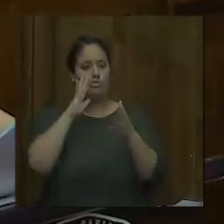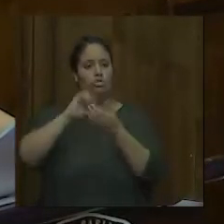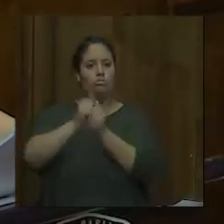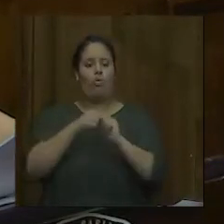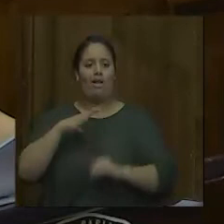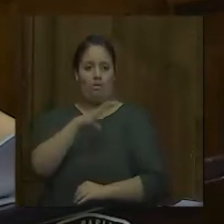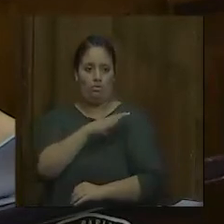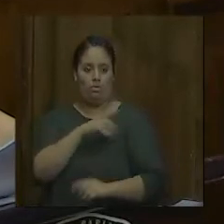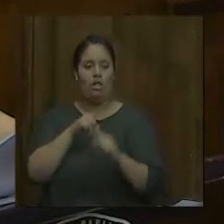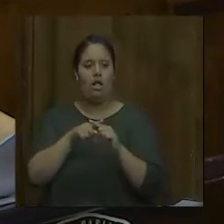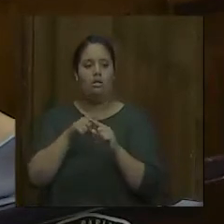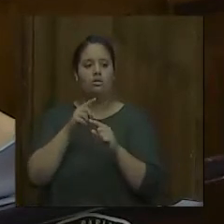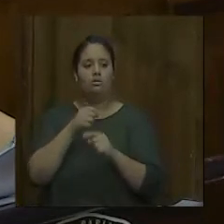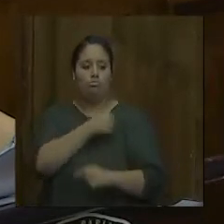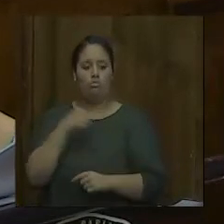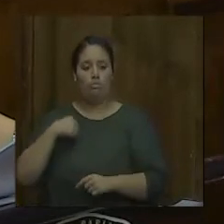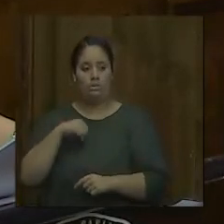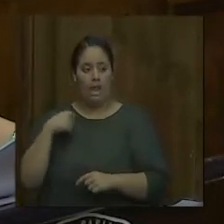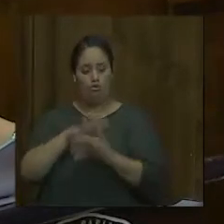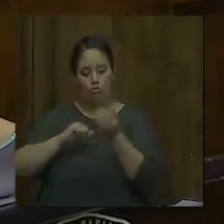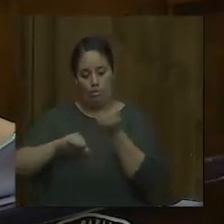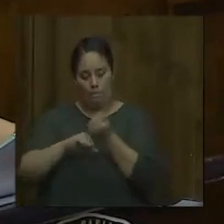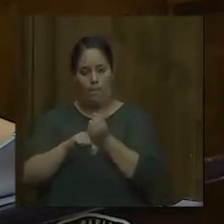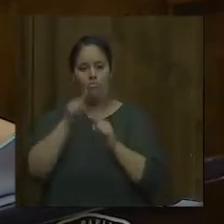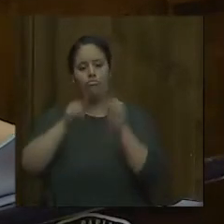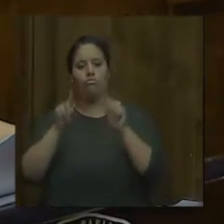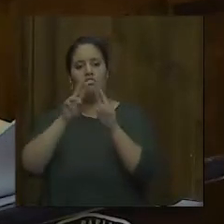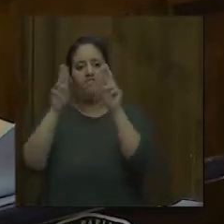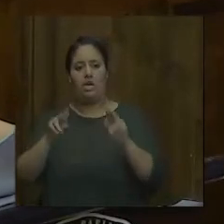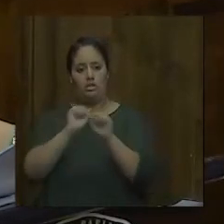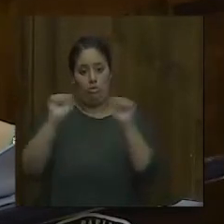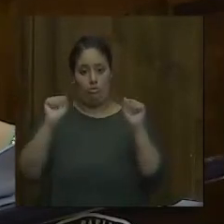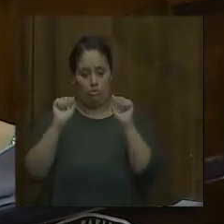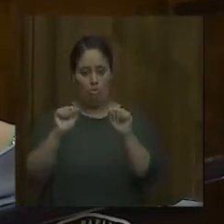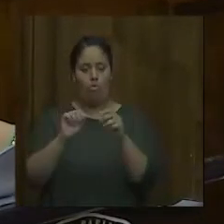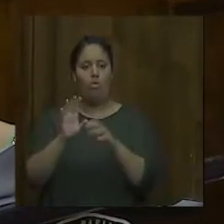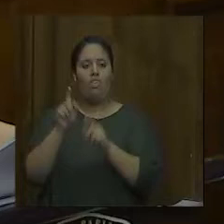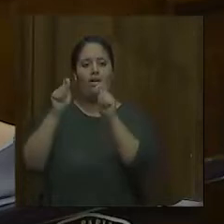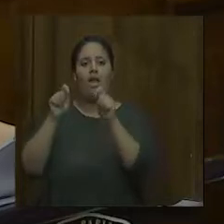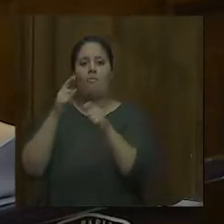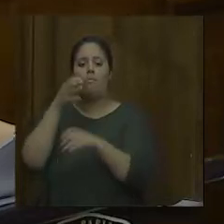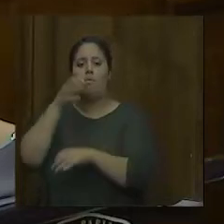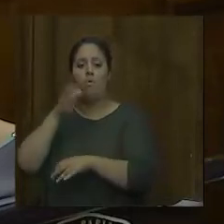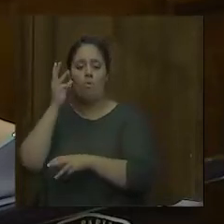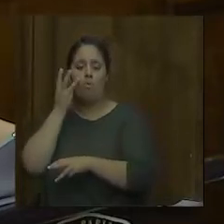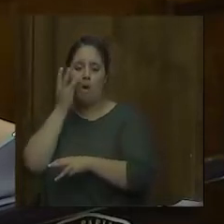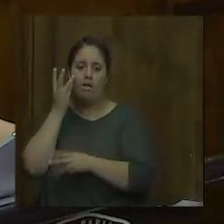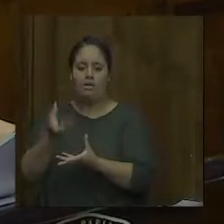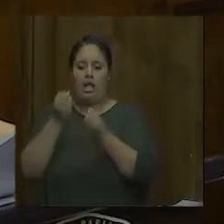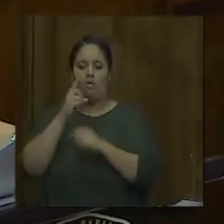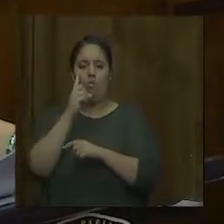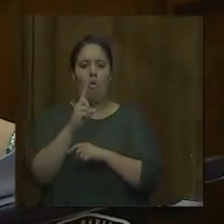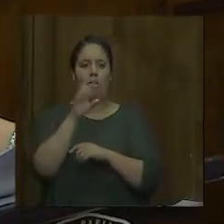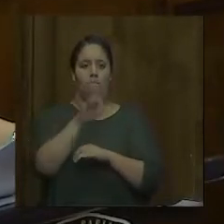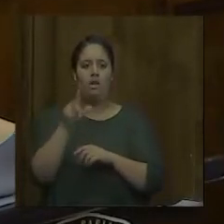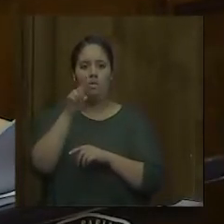sport councils and district municipalities in support of the respective federations. Cape Winelands to receive 1,170,000